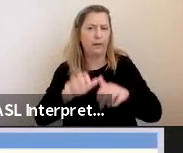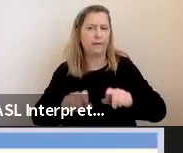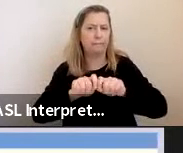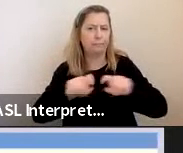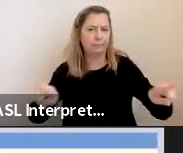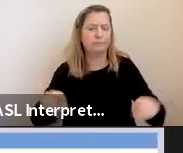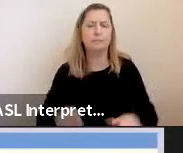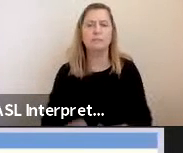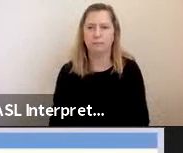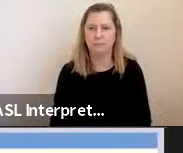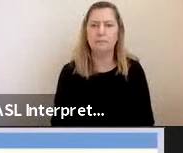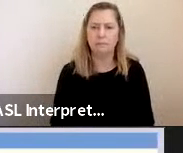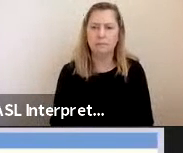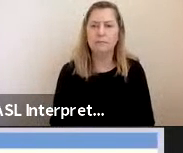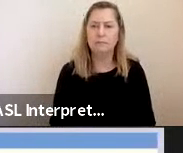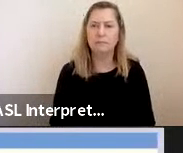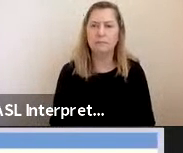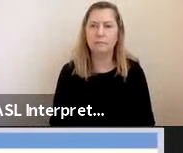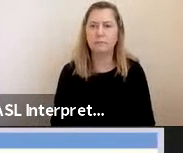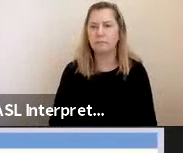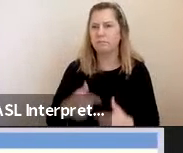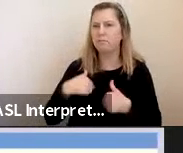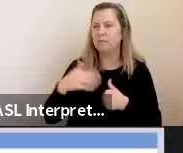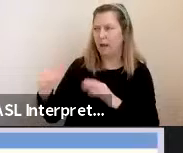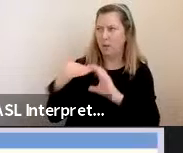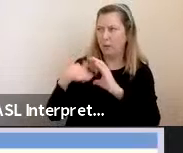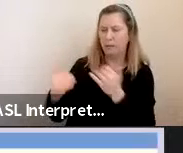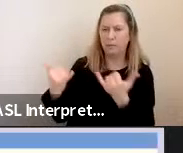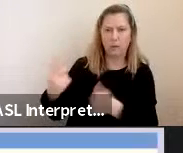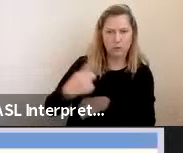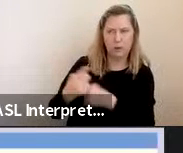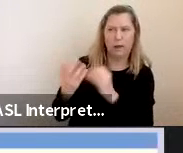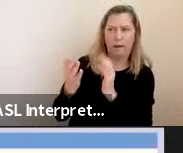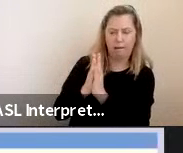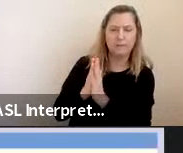Okay. I'll send her an email today.